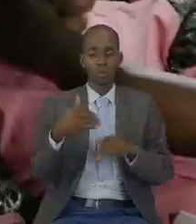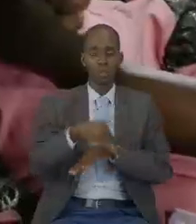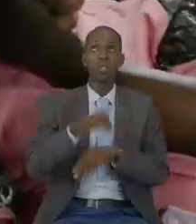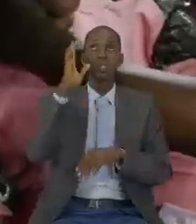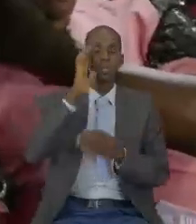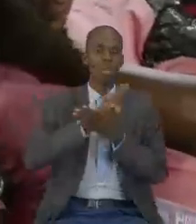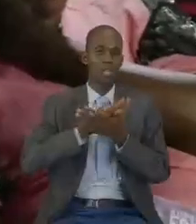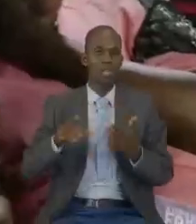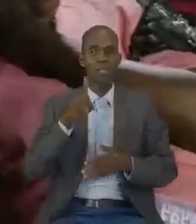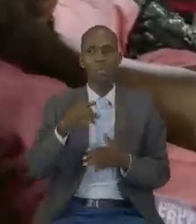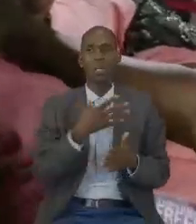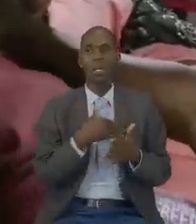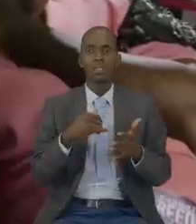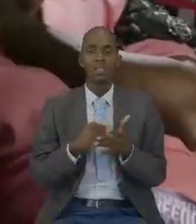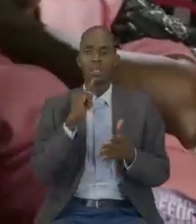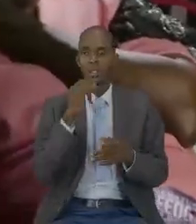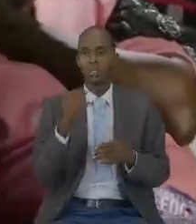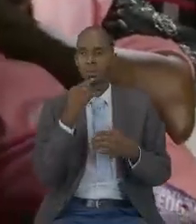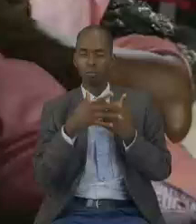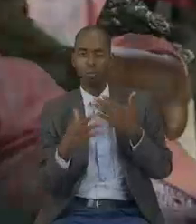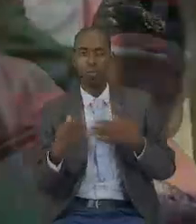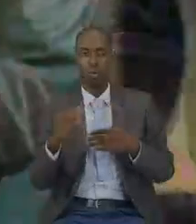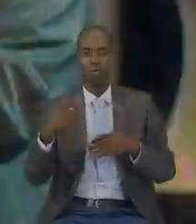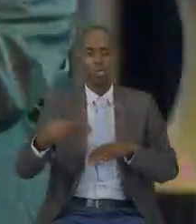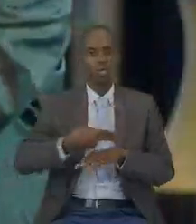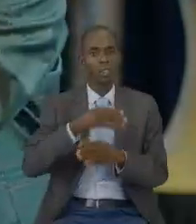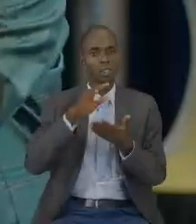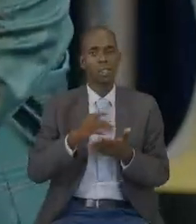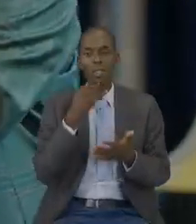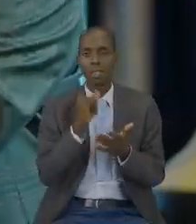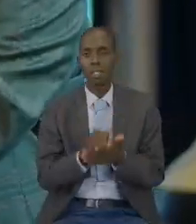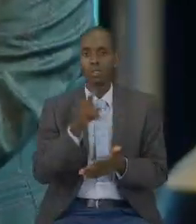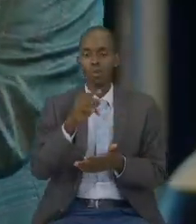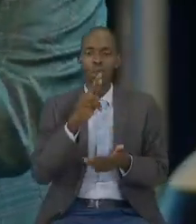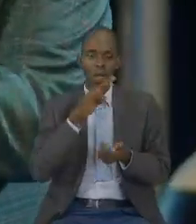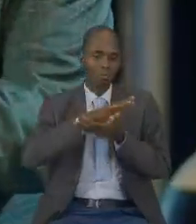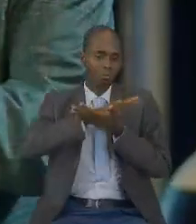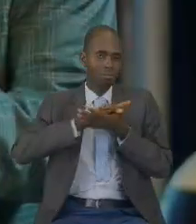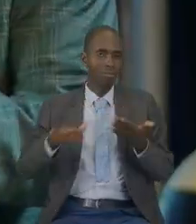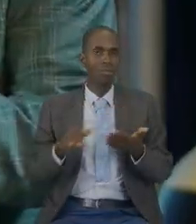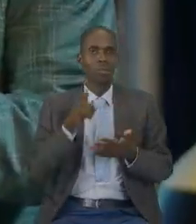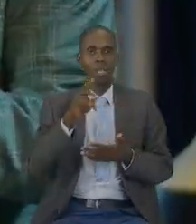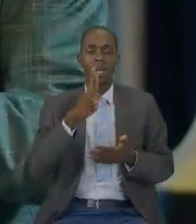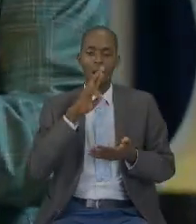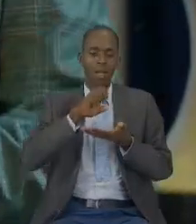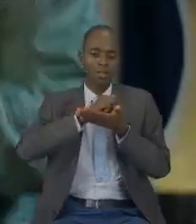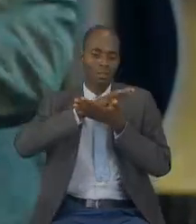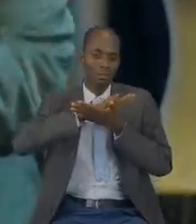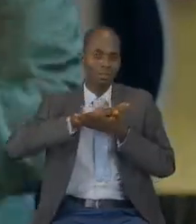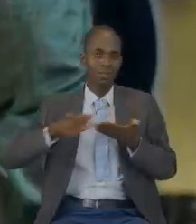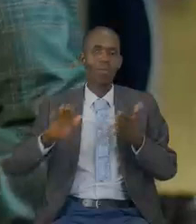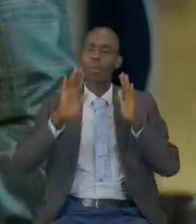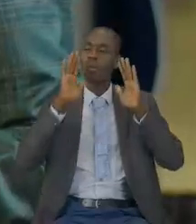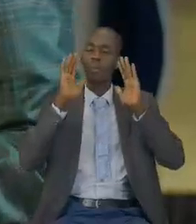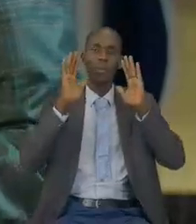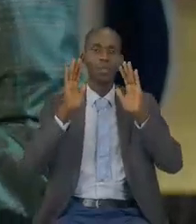And it's the blood. It's the blood of the Lamb. It says, but ye are washed, but ye are sanctified. Wonderful.